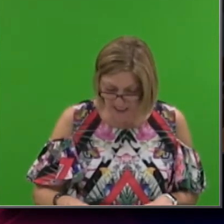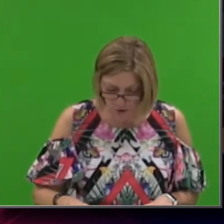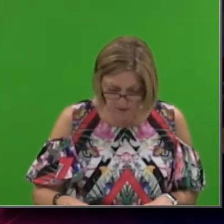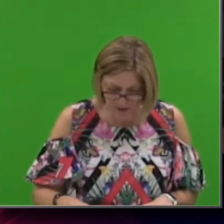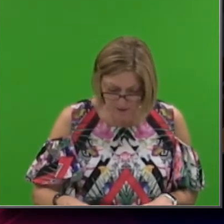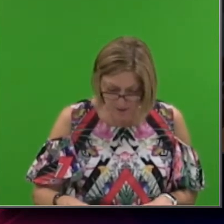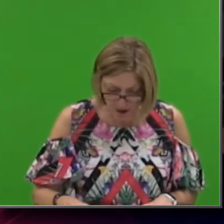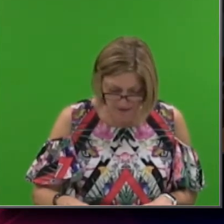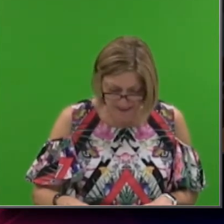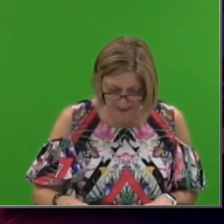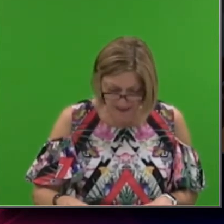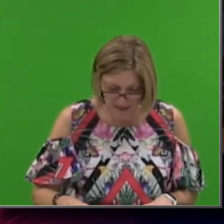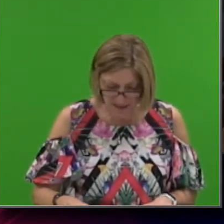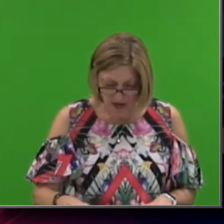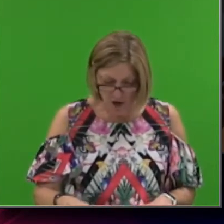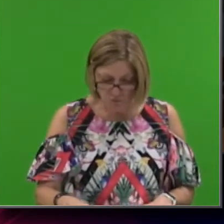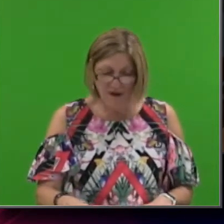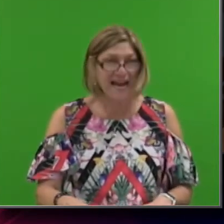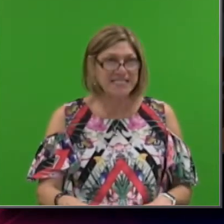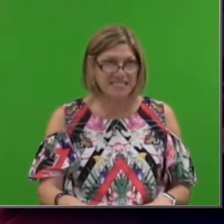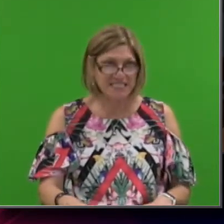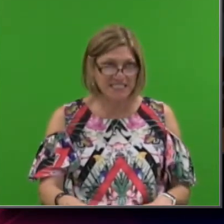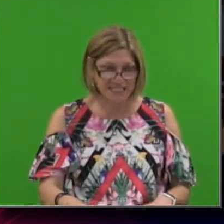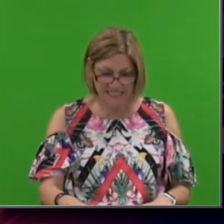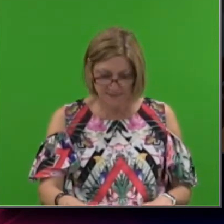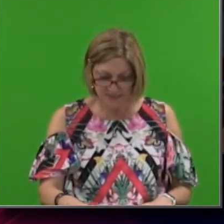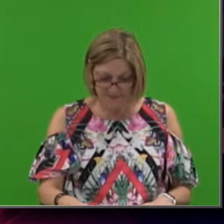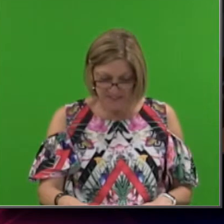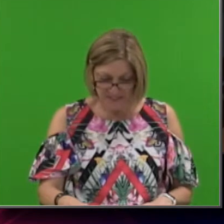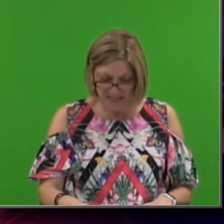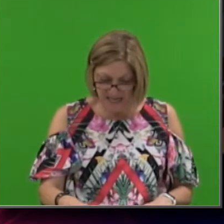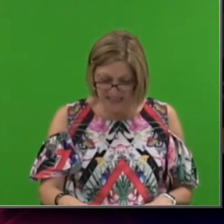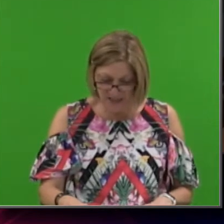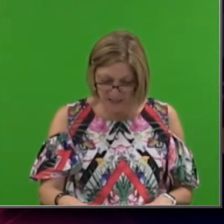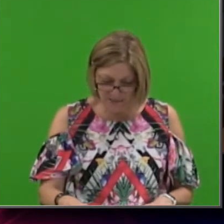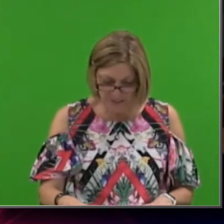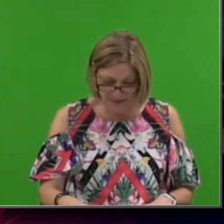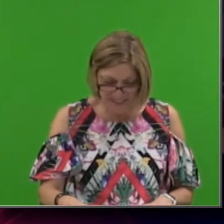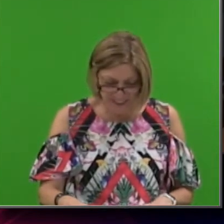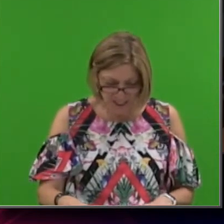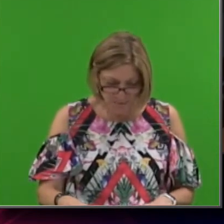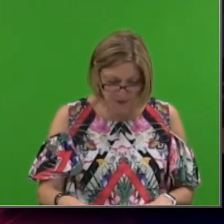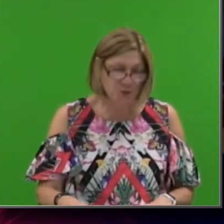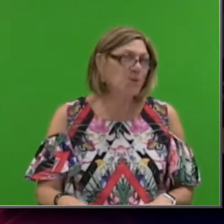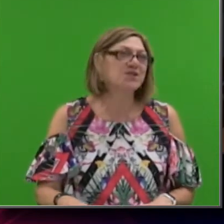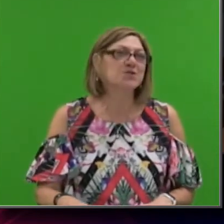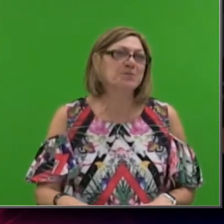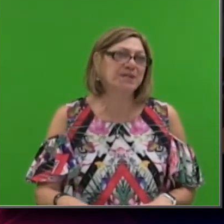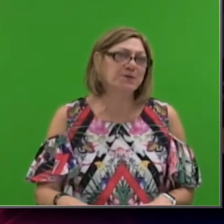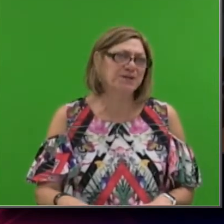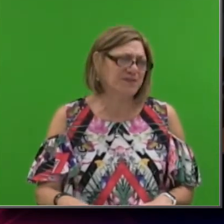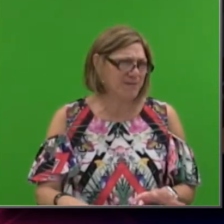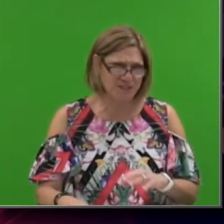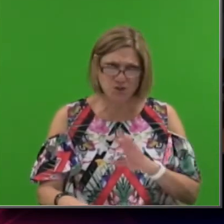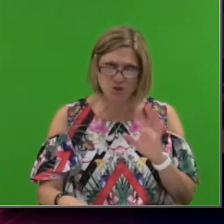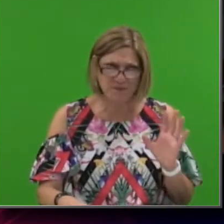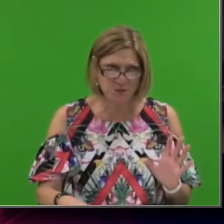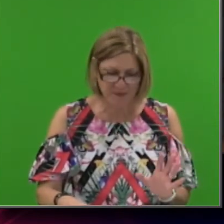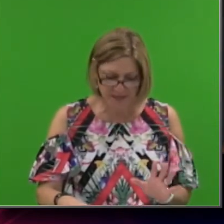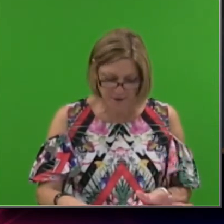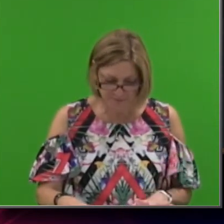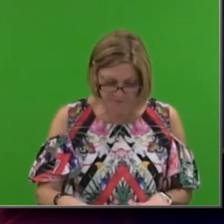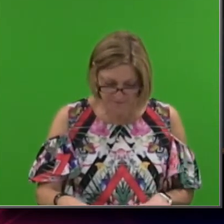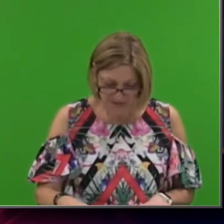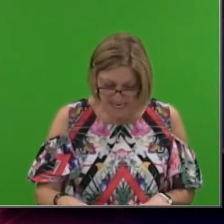caught up with her, asking, "Where are you going?" Arachne exclaimed, I thought I was the best, but you are superior. That means so